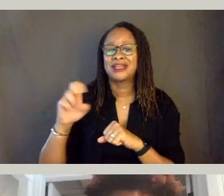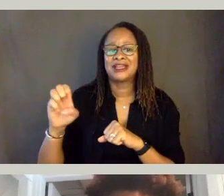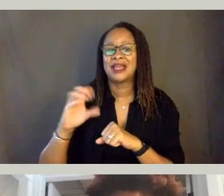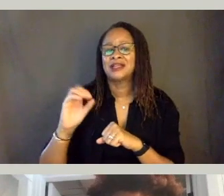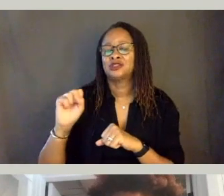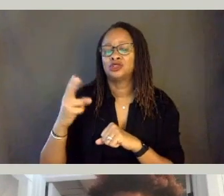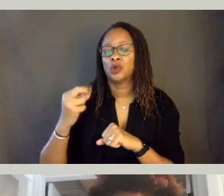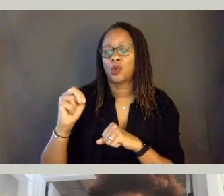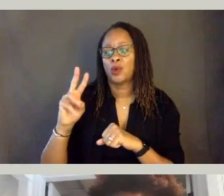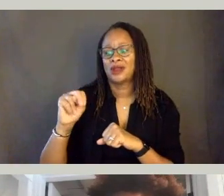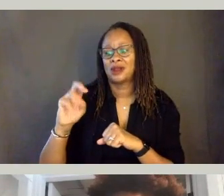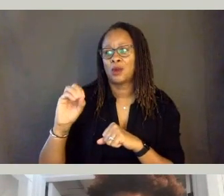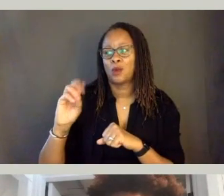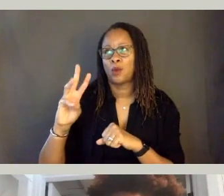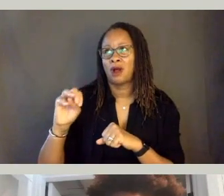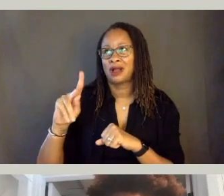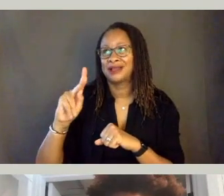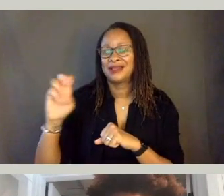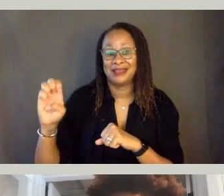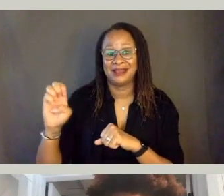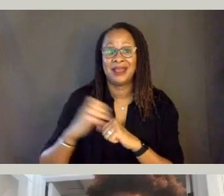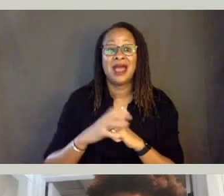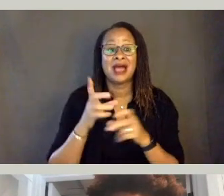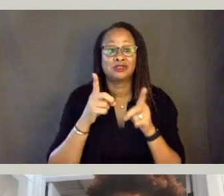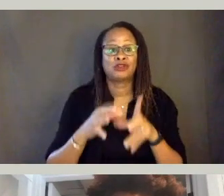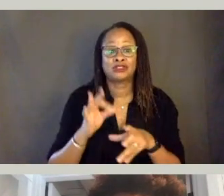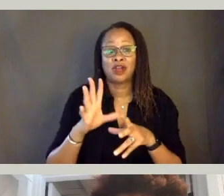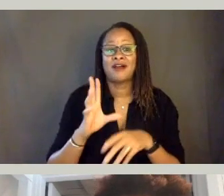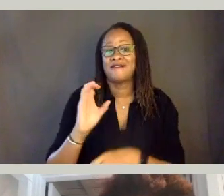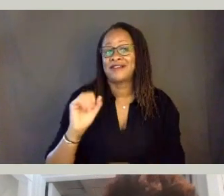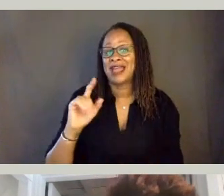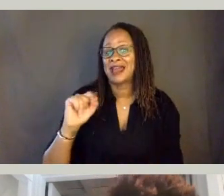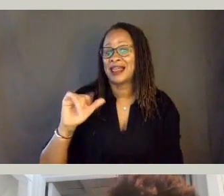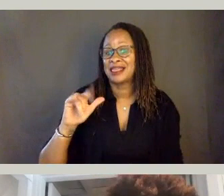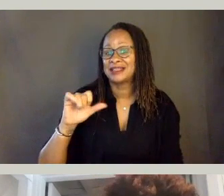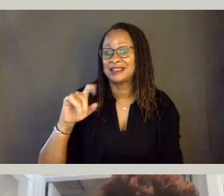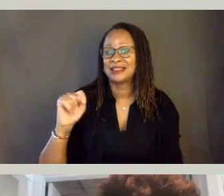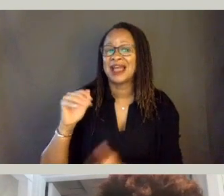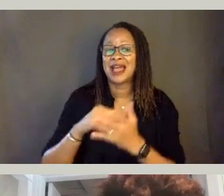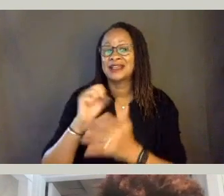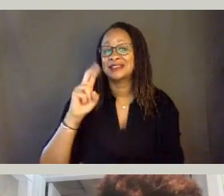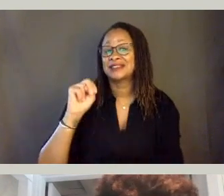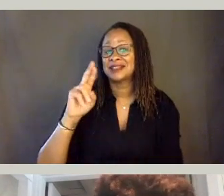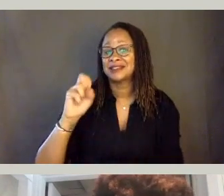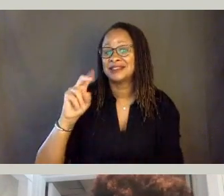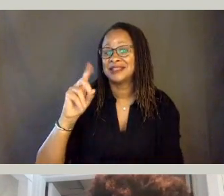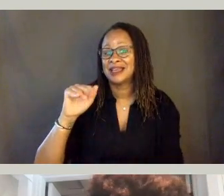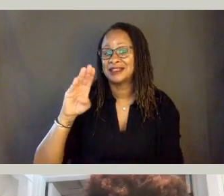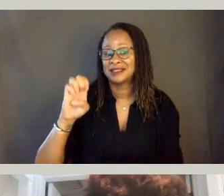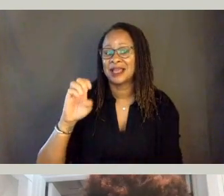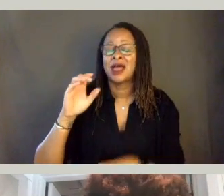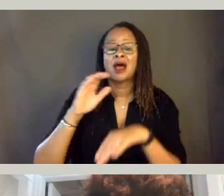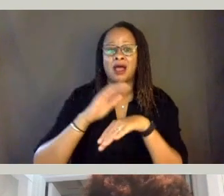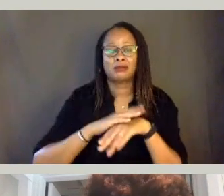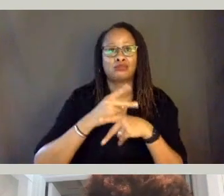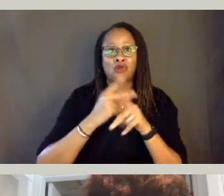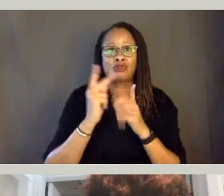Shawanwaukee. And I'm the director of Catalyst at the Sundance Institute, a program of independent film